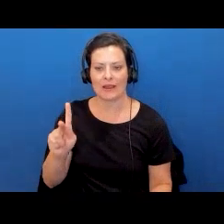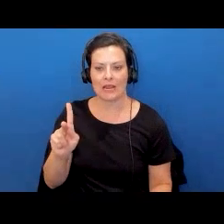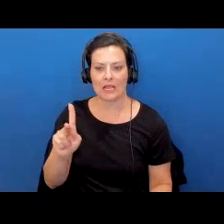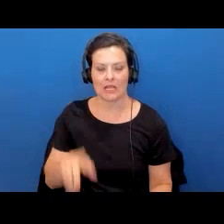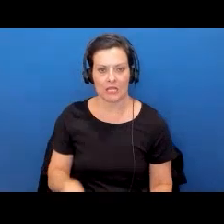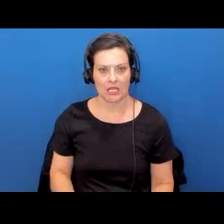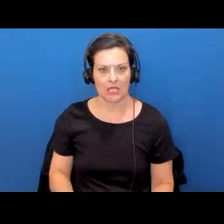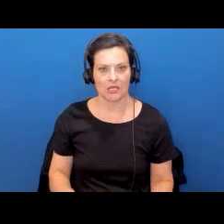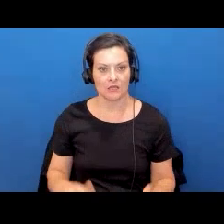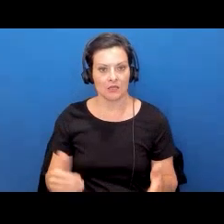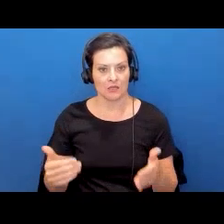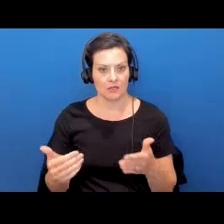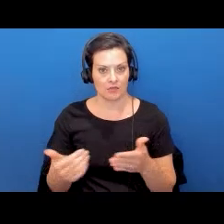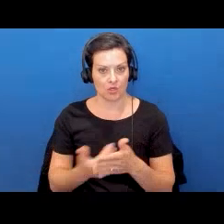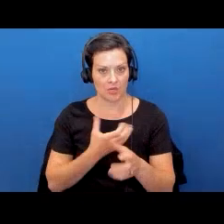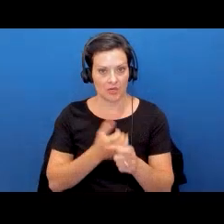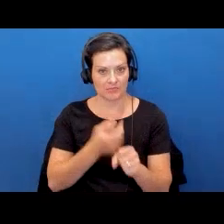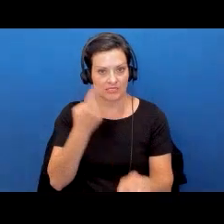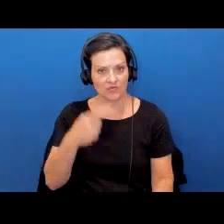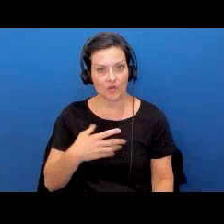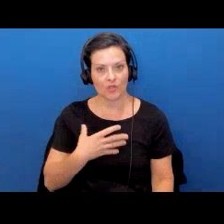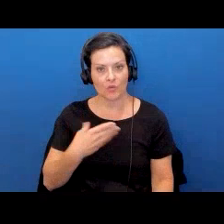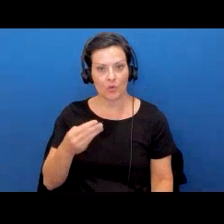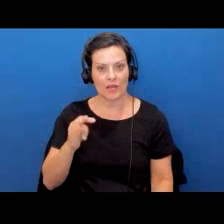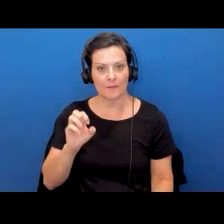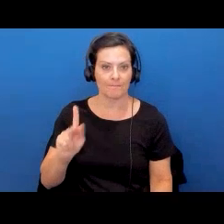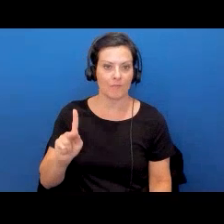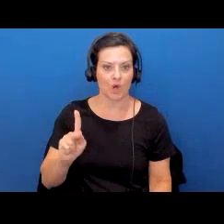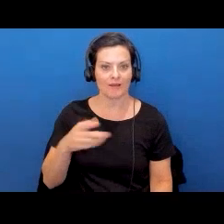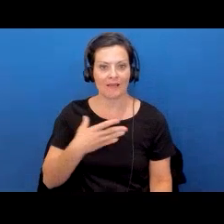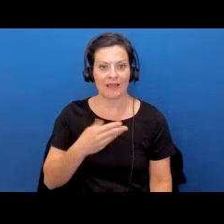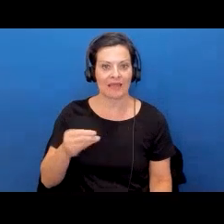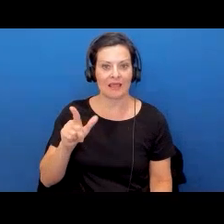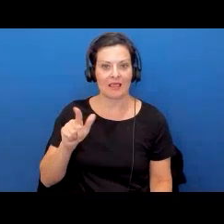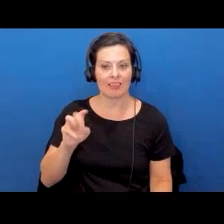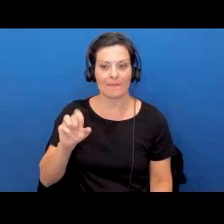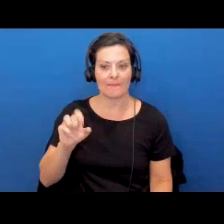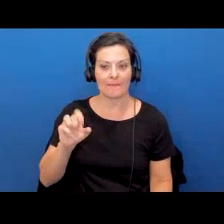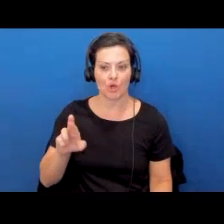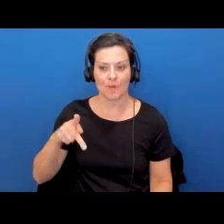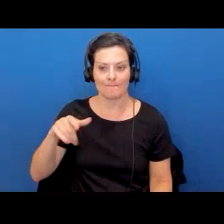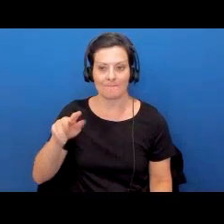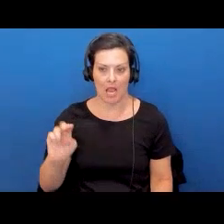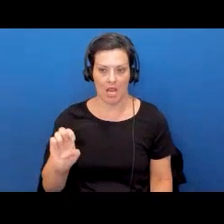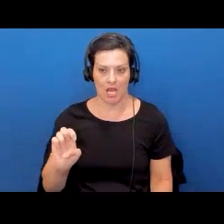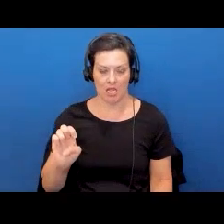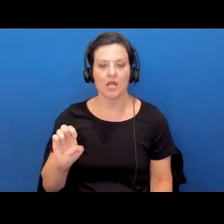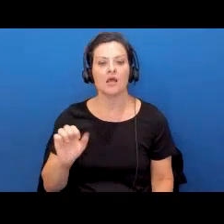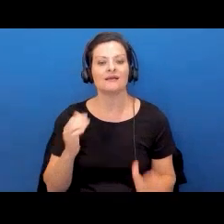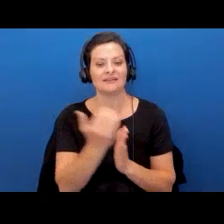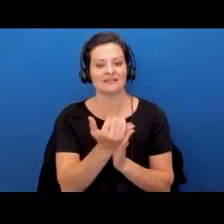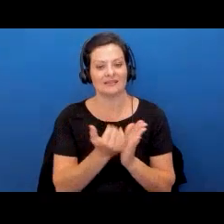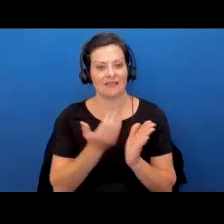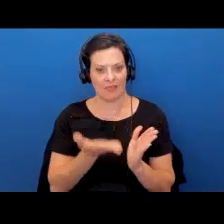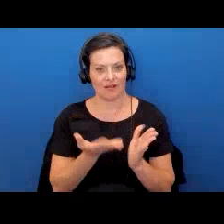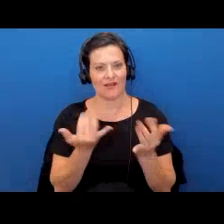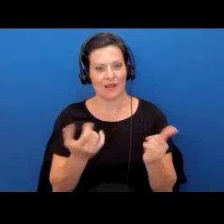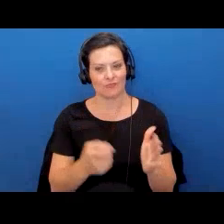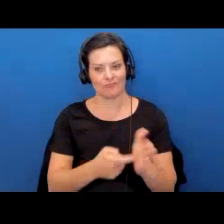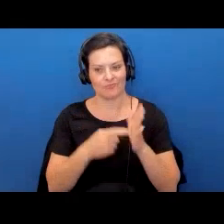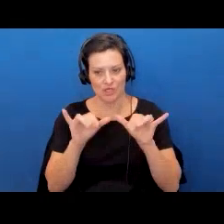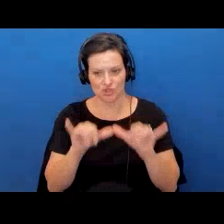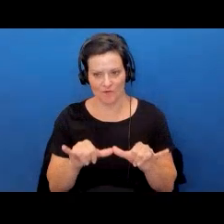Some updates with whitebark pine and limber pine. It got listed, and because of that, we need to do surveys.